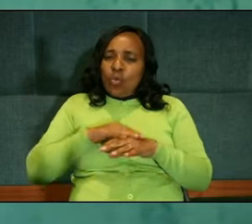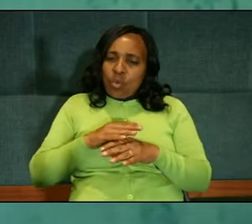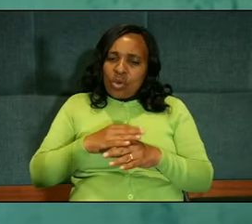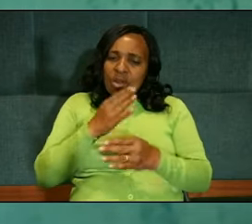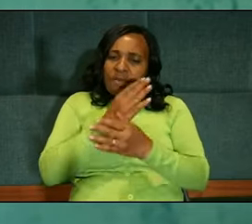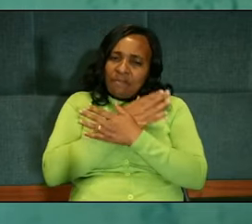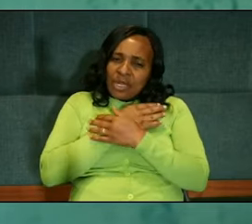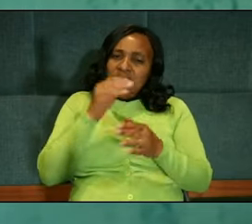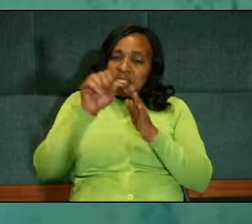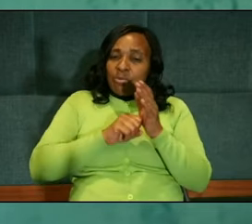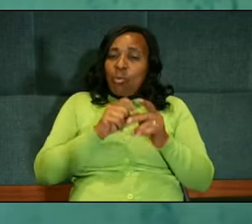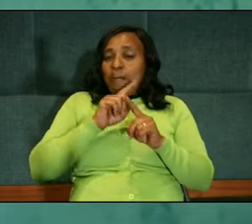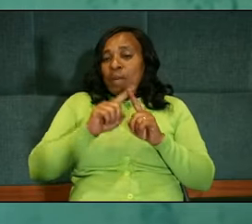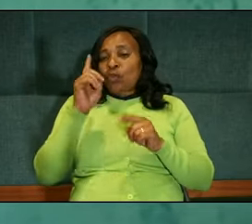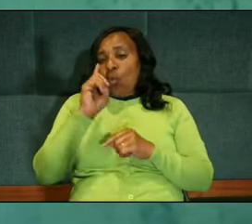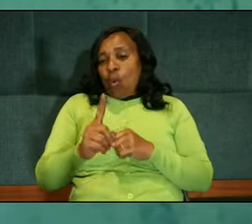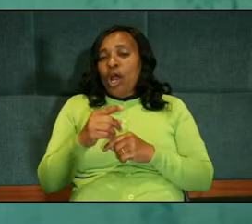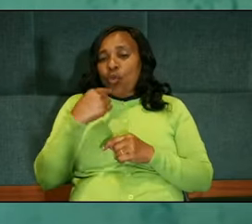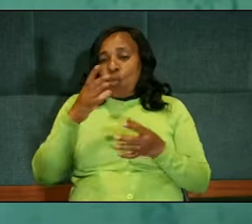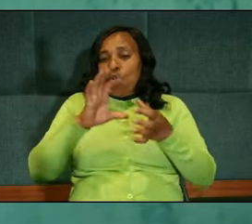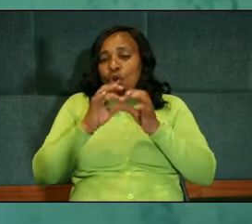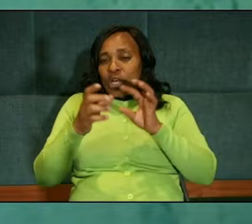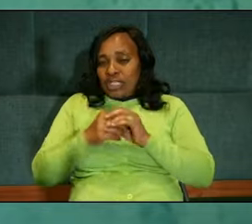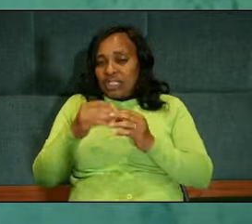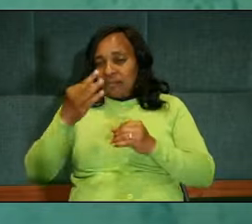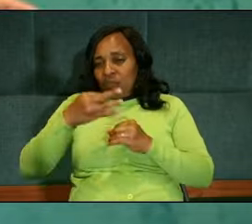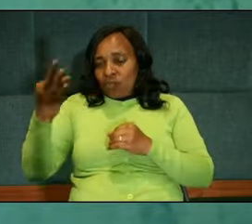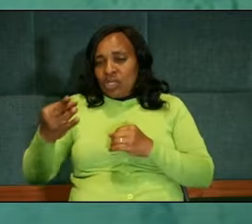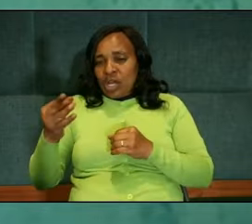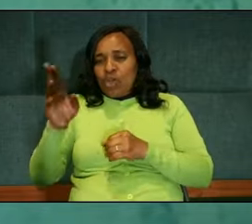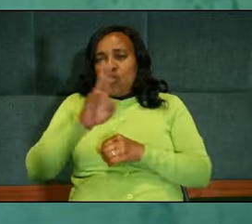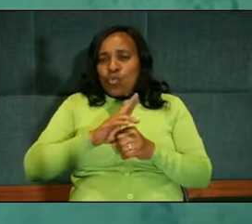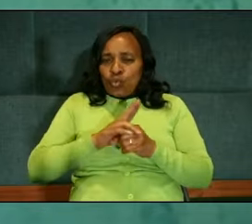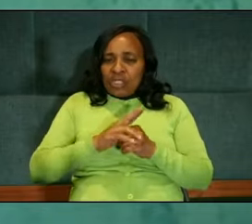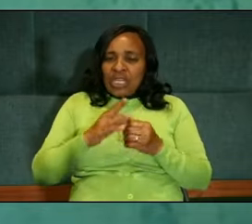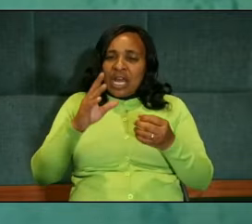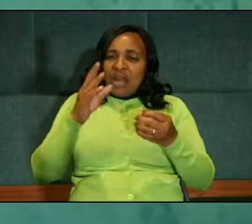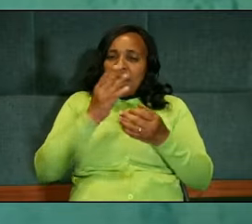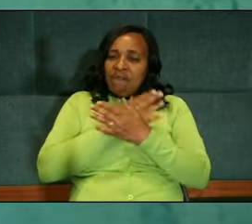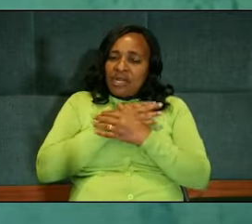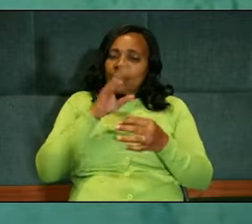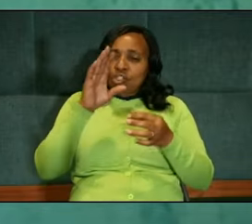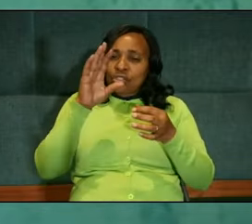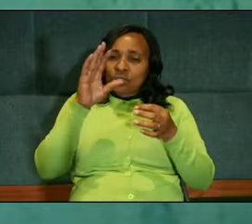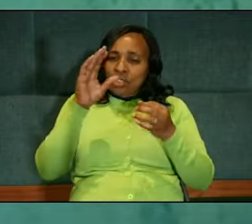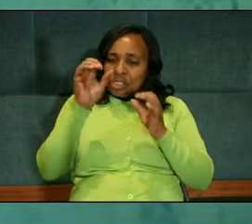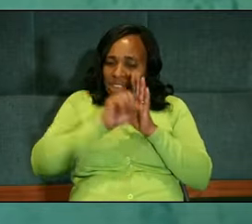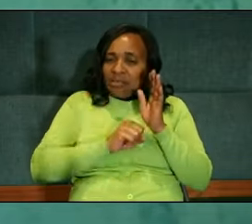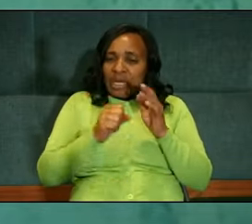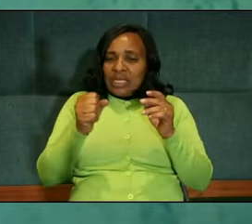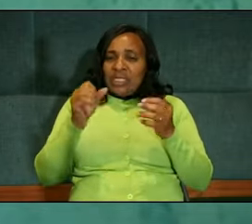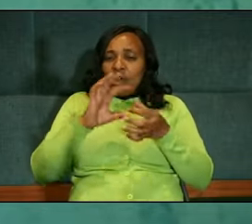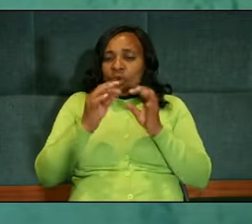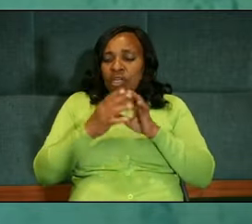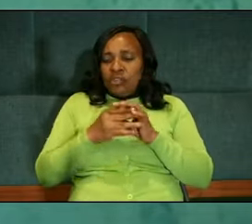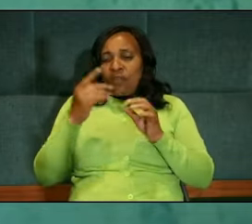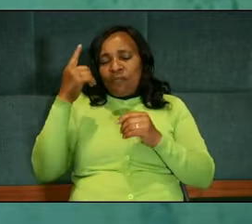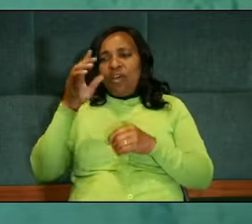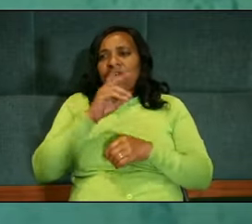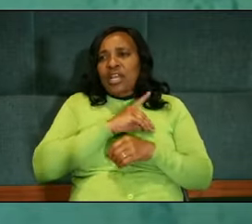friendship, you're the one who's going to use those connections in the future. And I don't want to use friendship as a connection thing, but for David, because